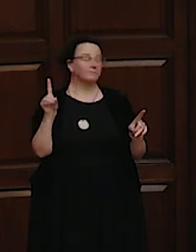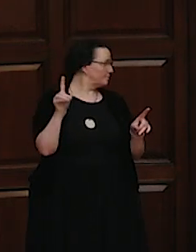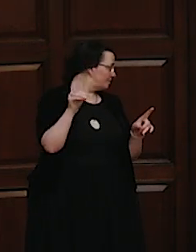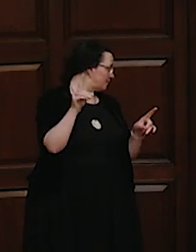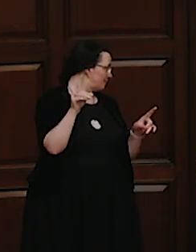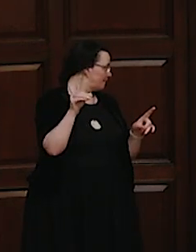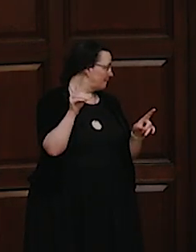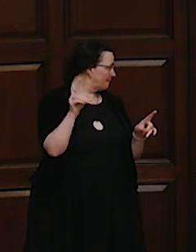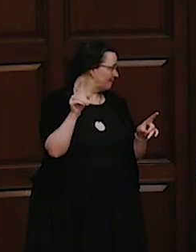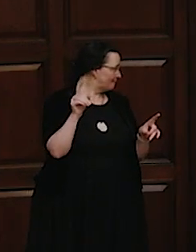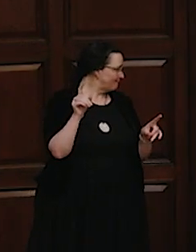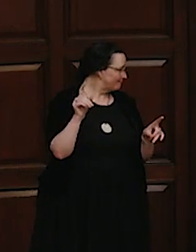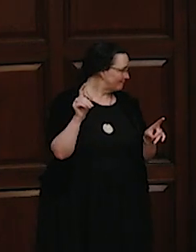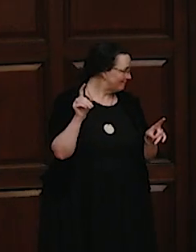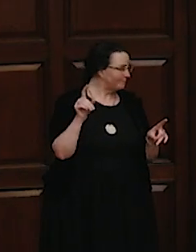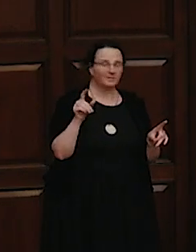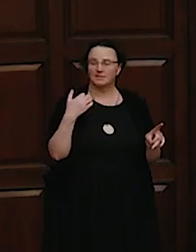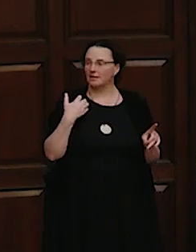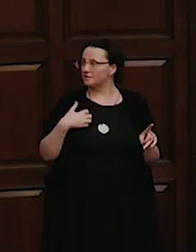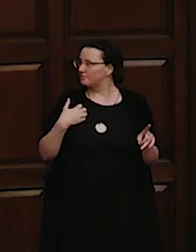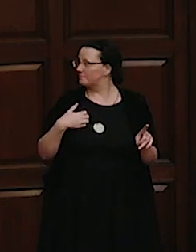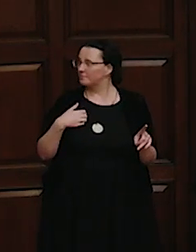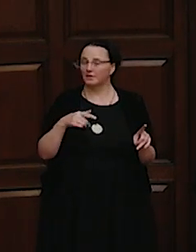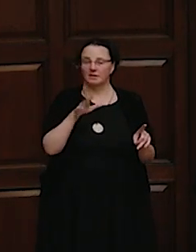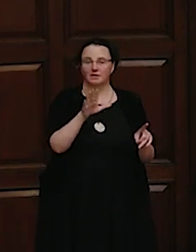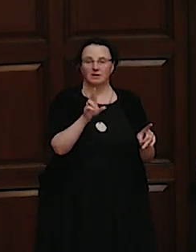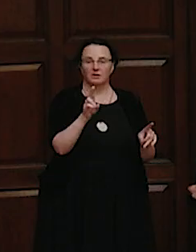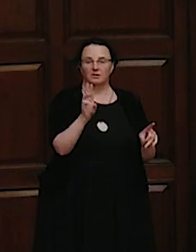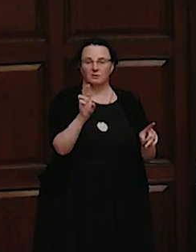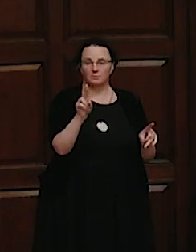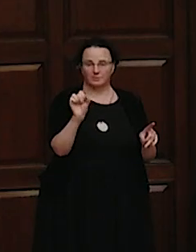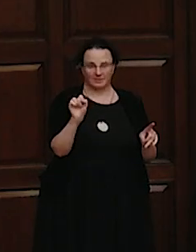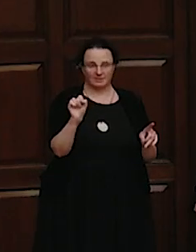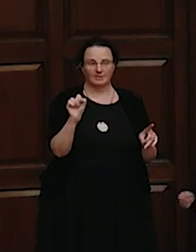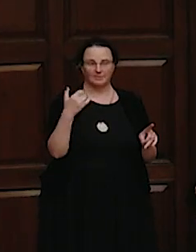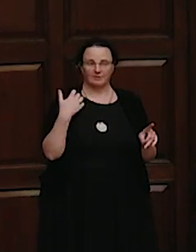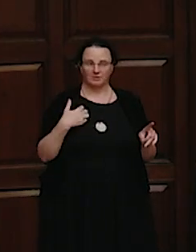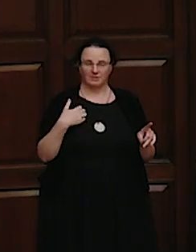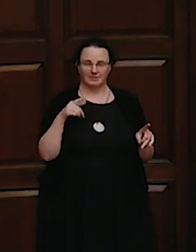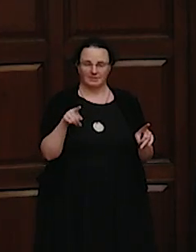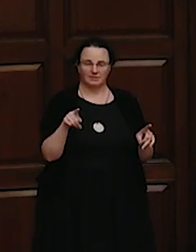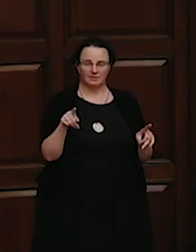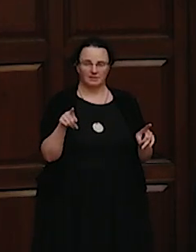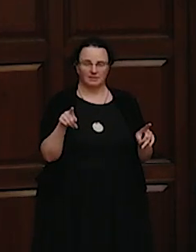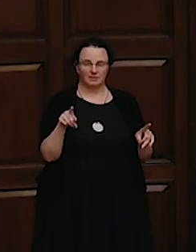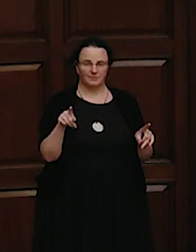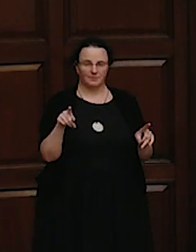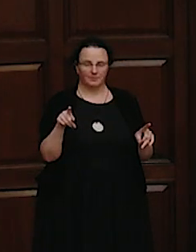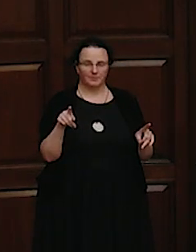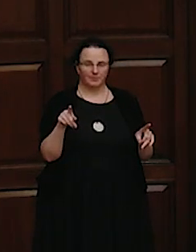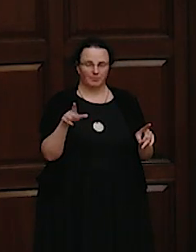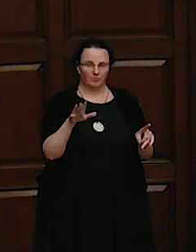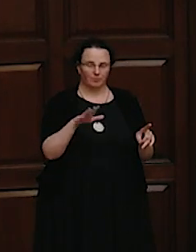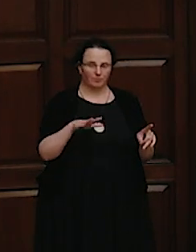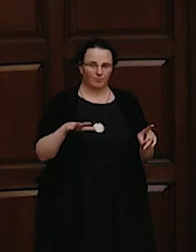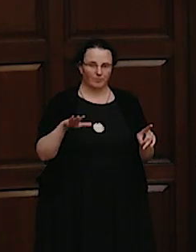Do you want to take that, Natasha? I think there's a lot of interest in it in the lupus world at the moment, and I suppose it's probably a permissive step in that there's a suggestion that